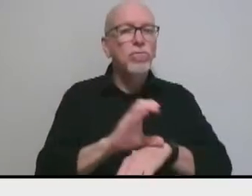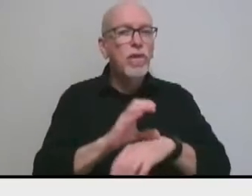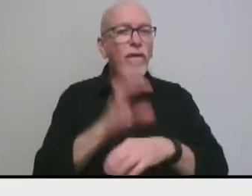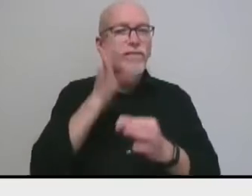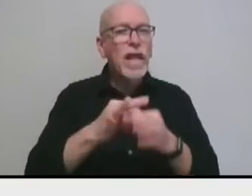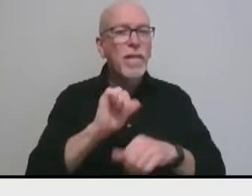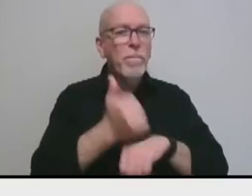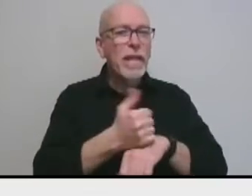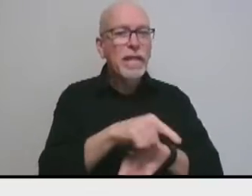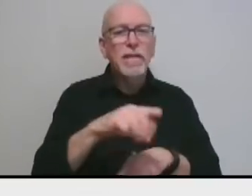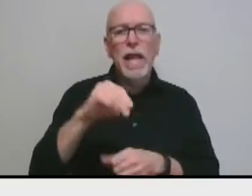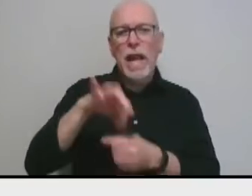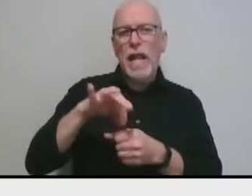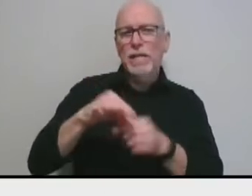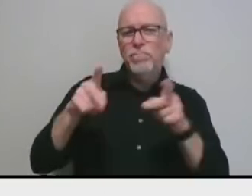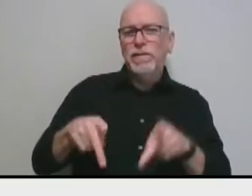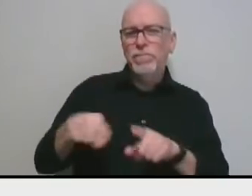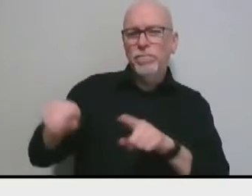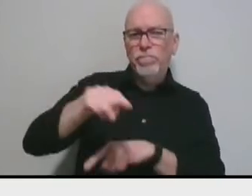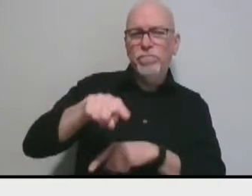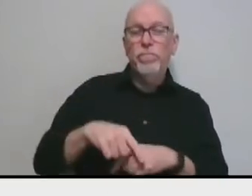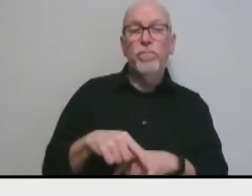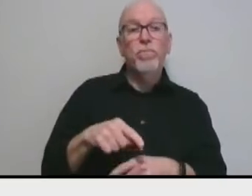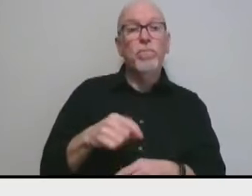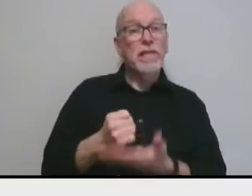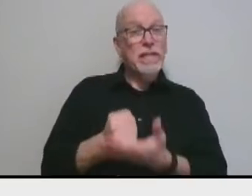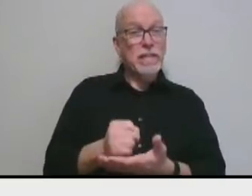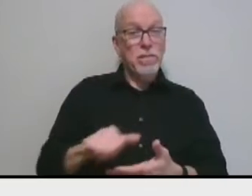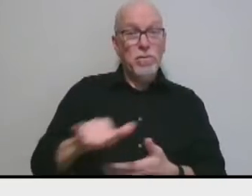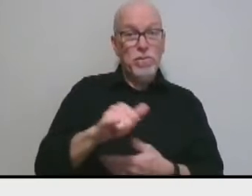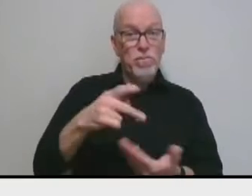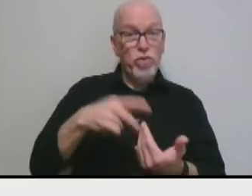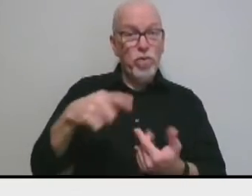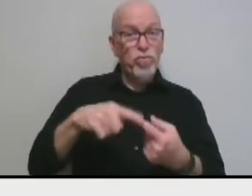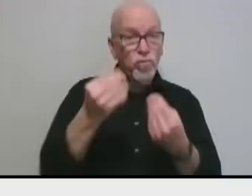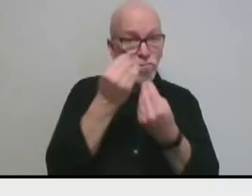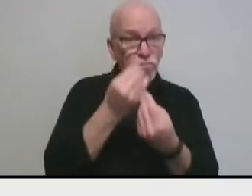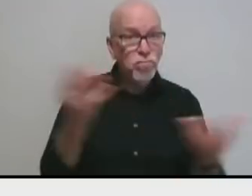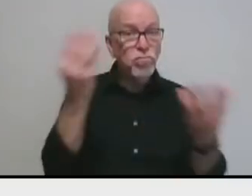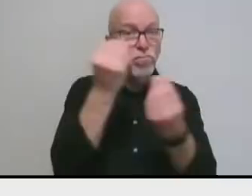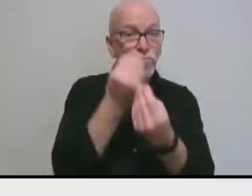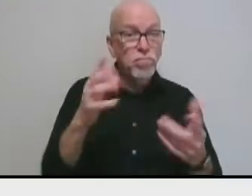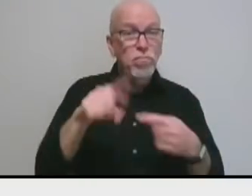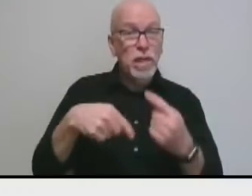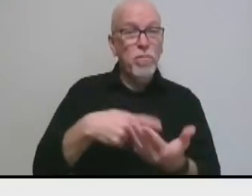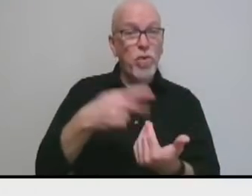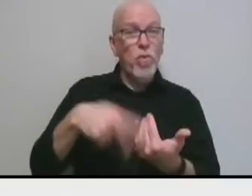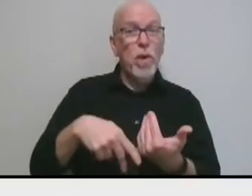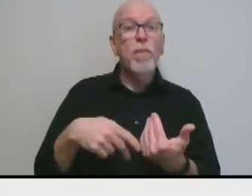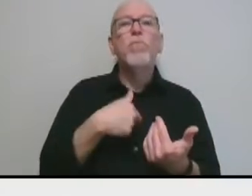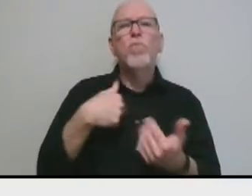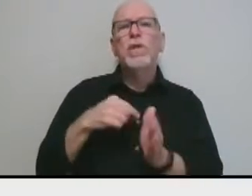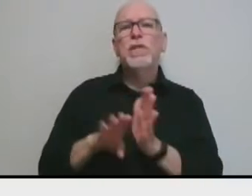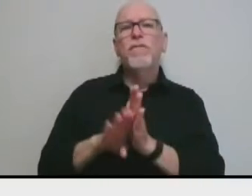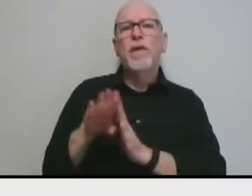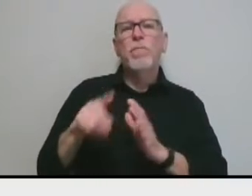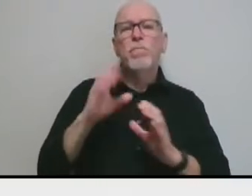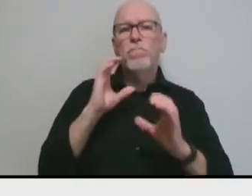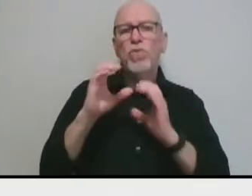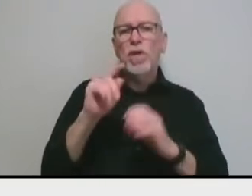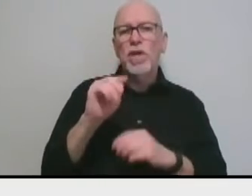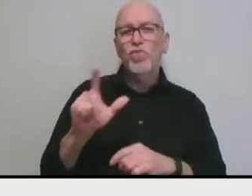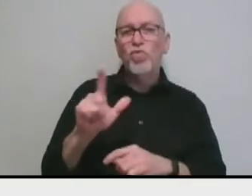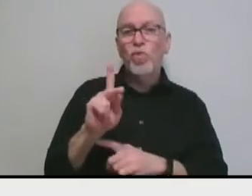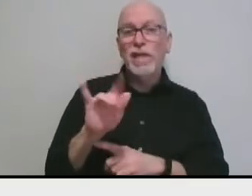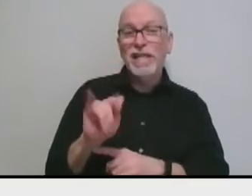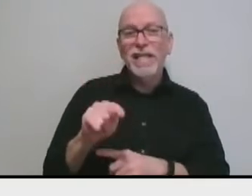elected officials. To assist these organizations with disseminating information about this program, we have developed a communication toolkit so it can be